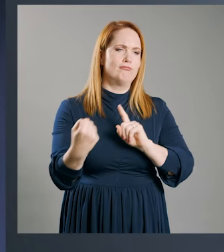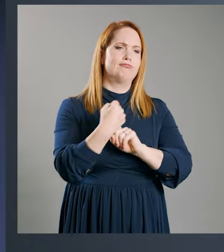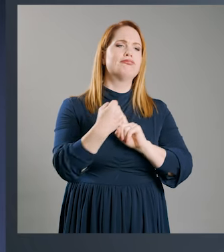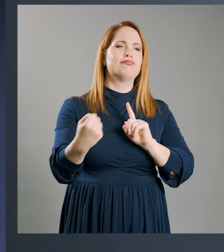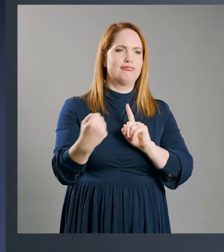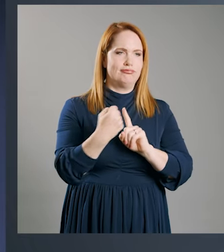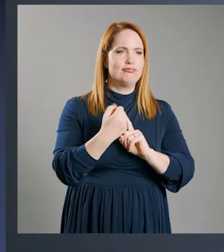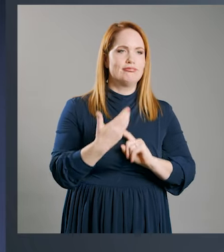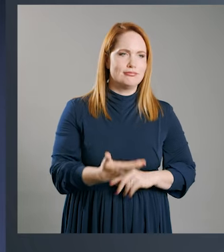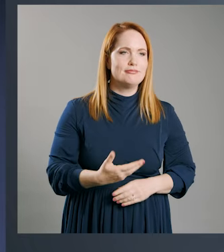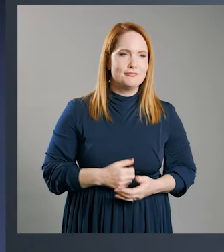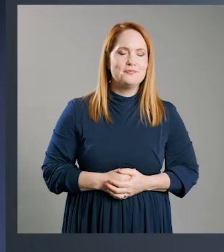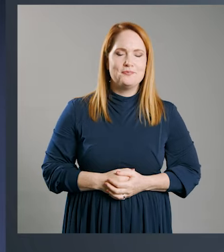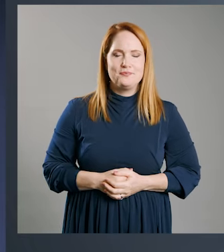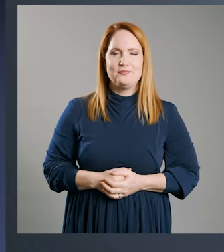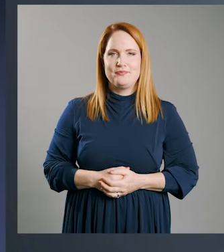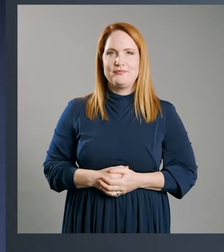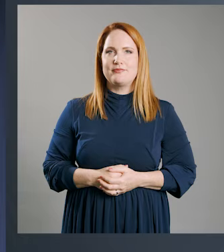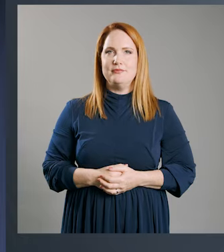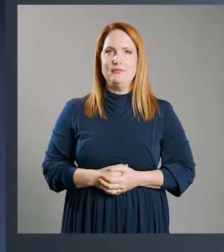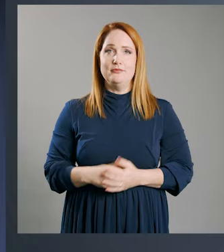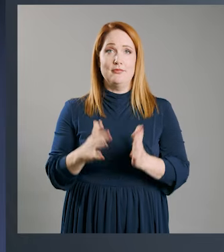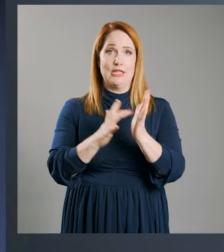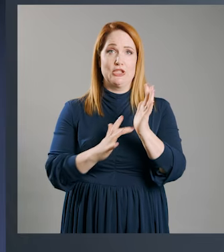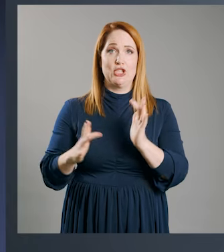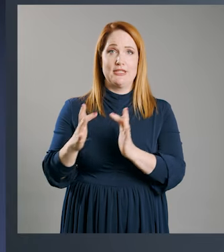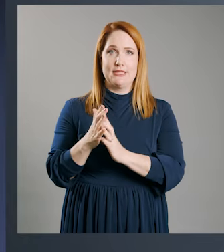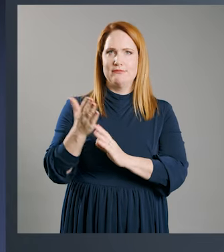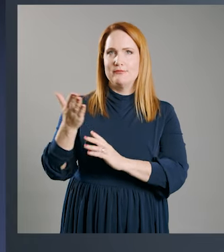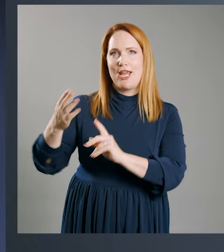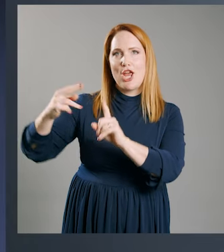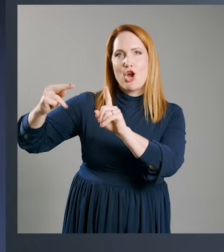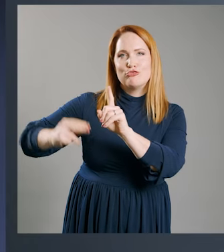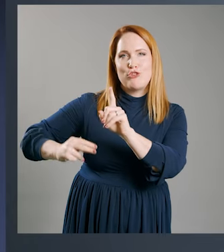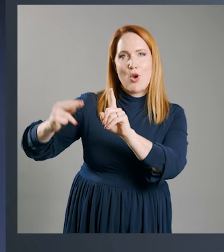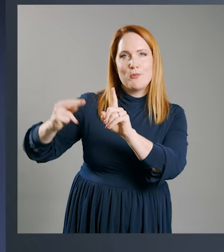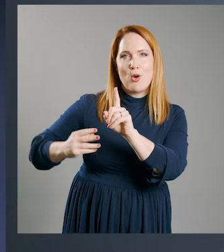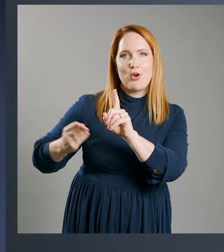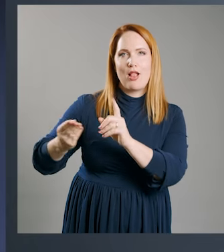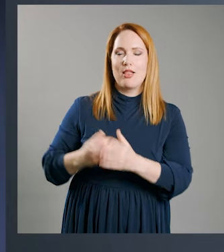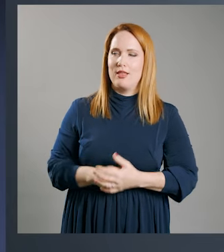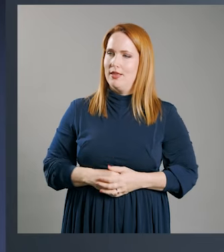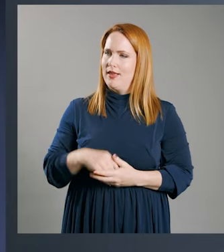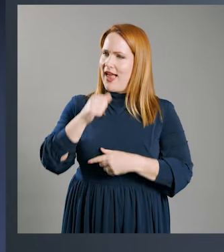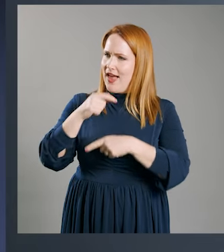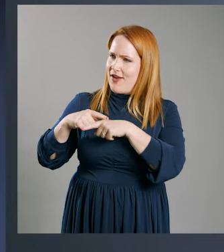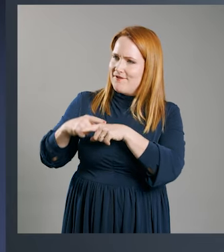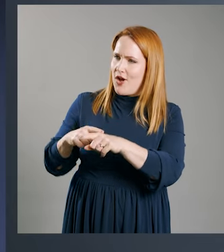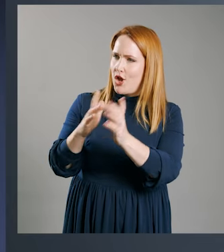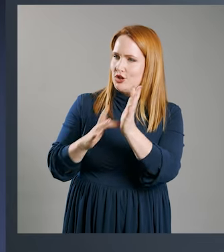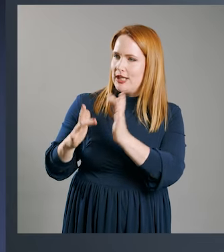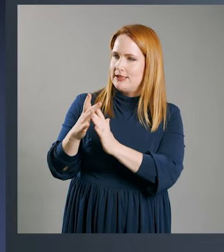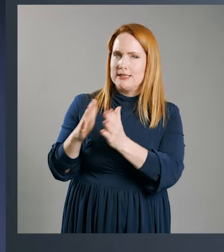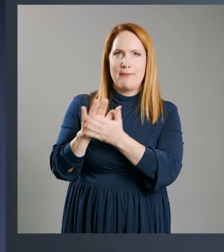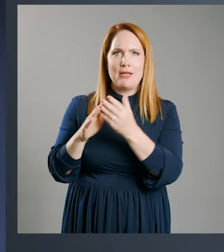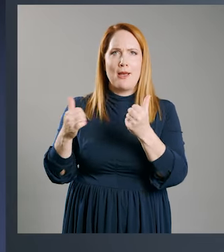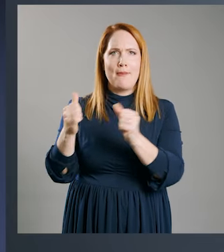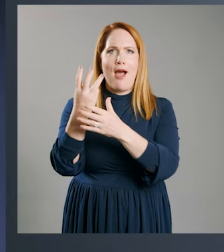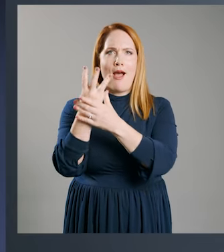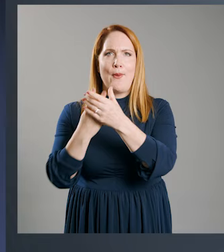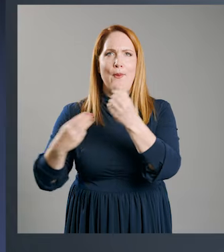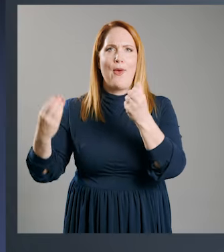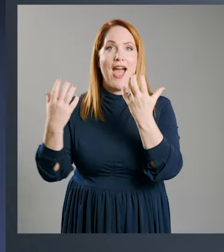impacting. The thing is, Jesus is our role model. It's like we have the trifecta when we're followers of